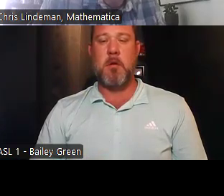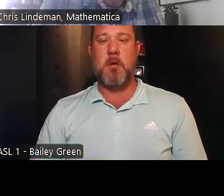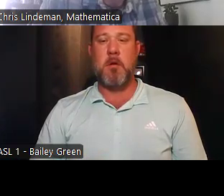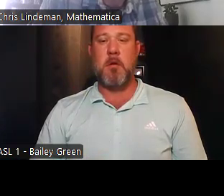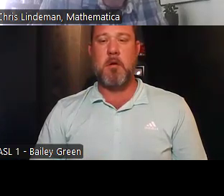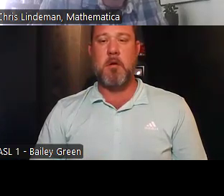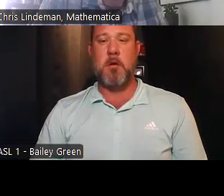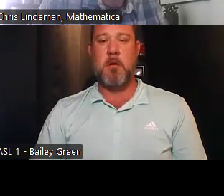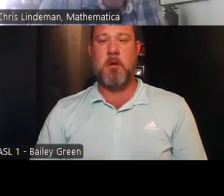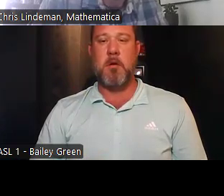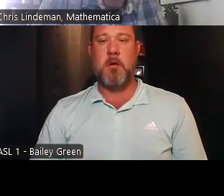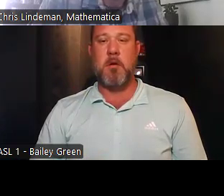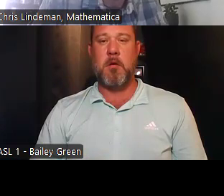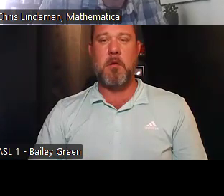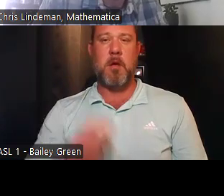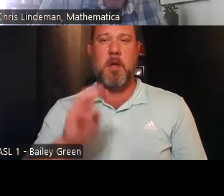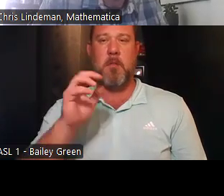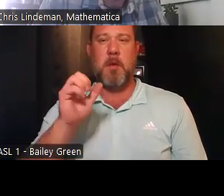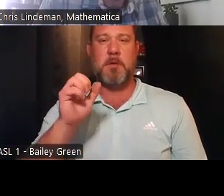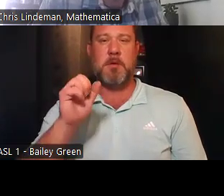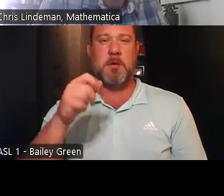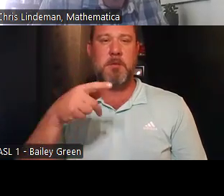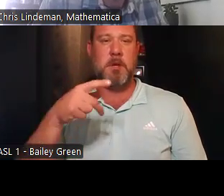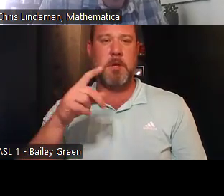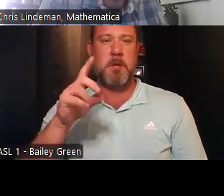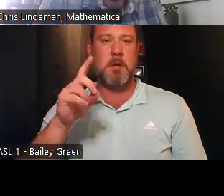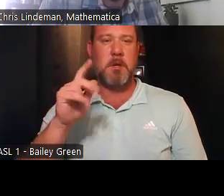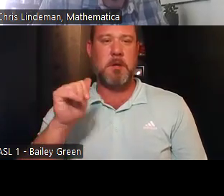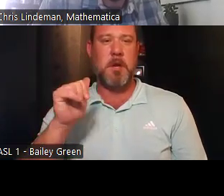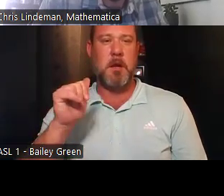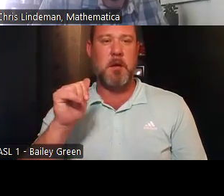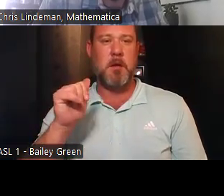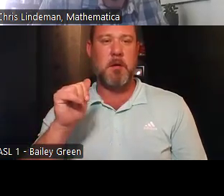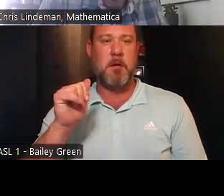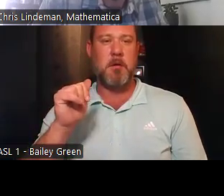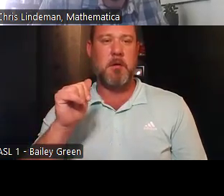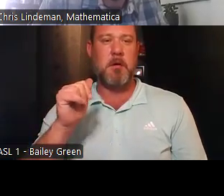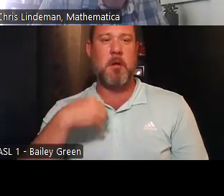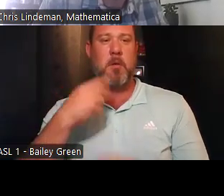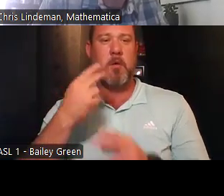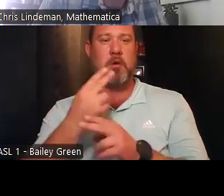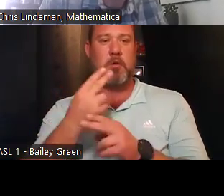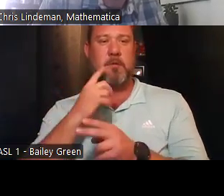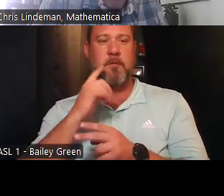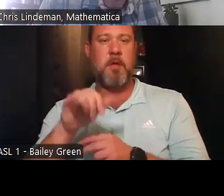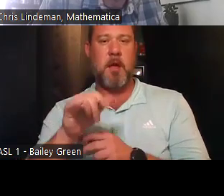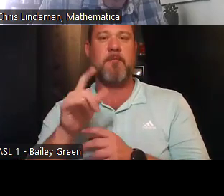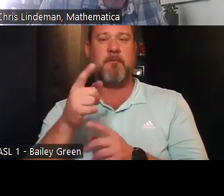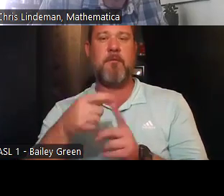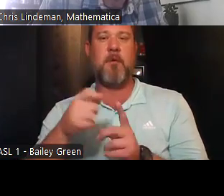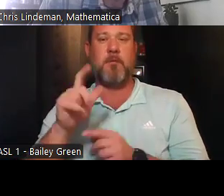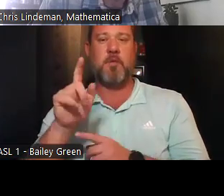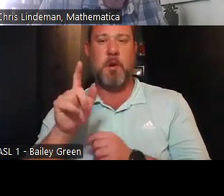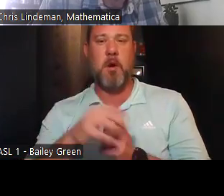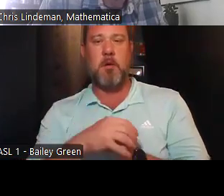Sounds like there's a question about MSSP data. And it sounds like the data we're using for that is from